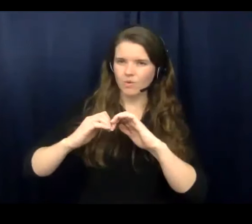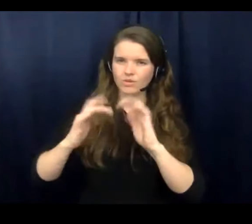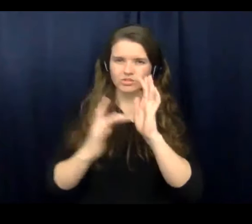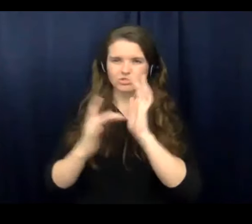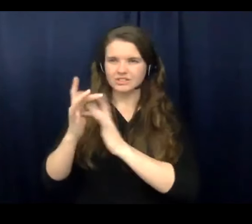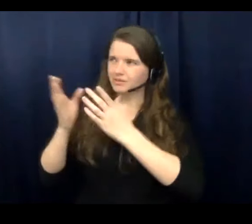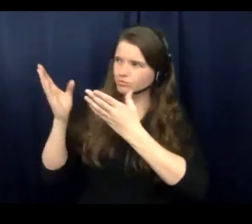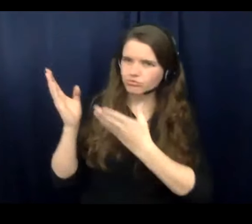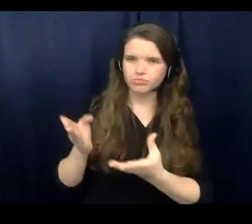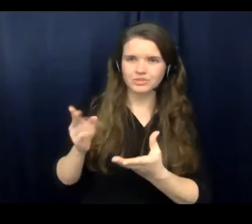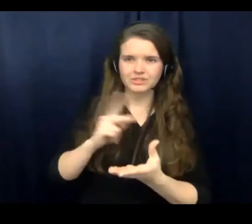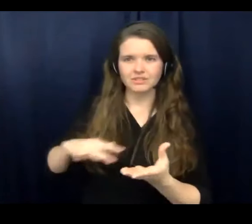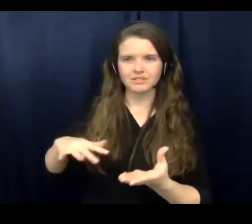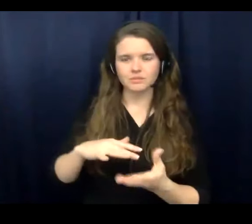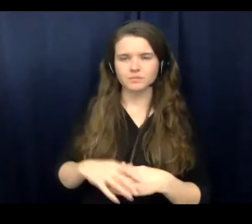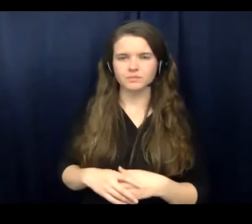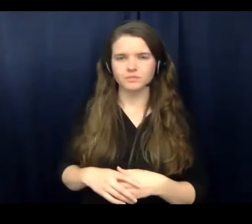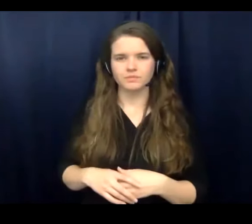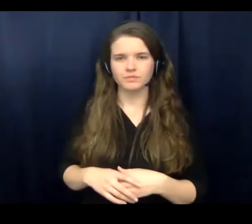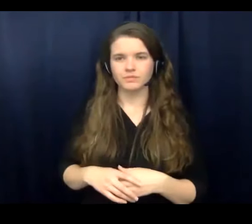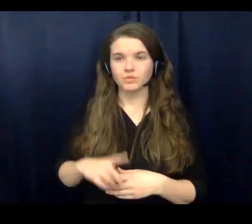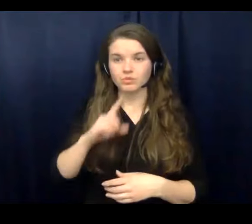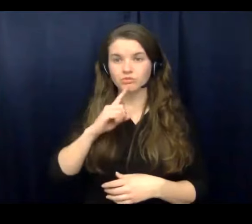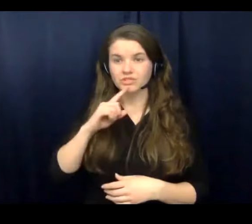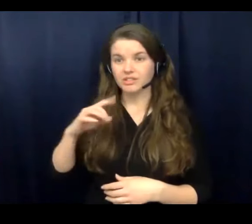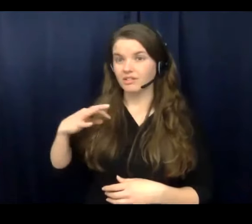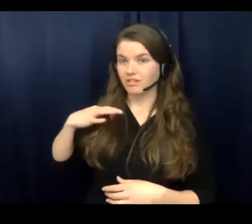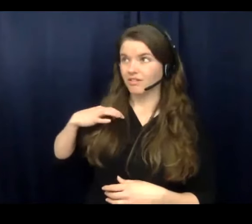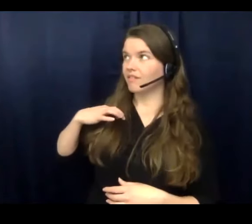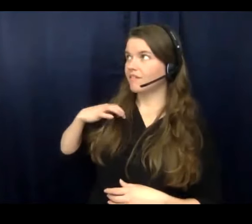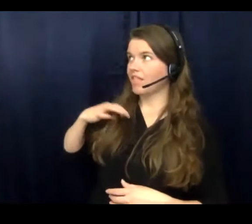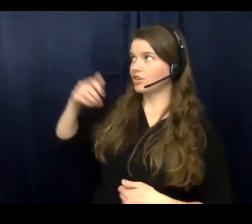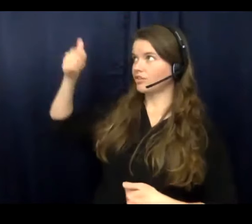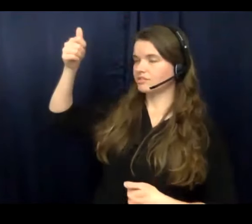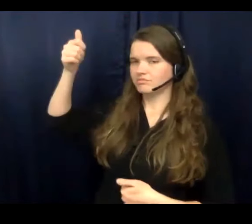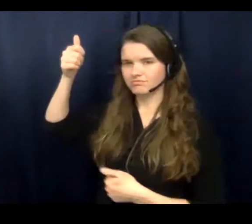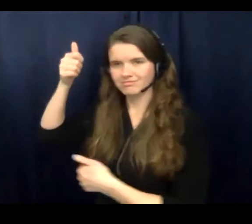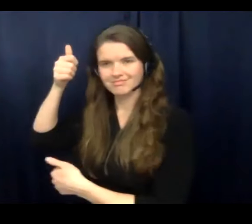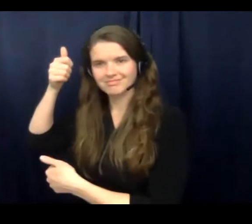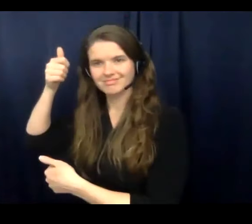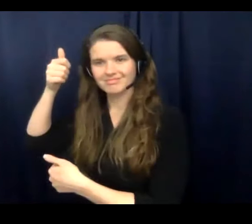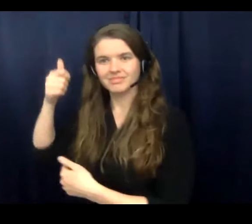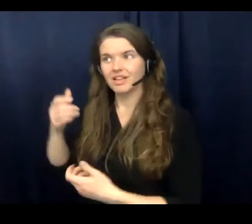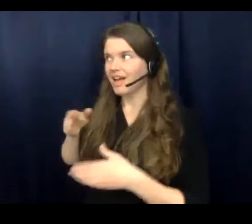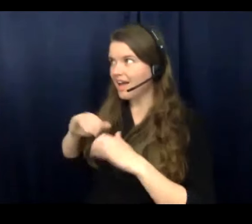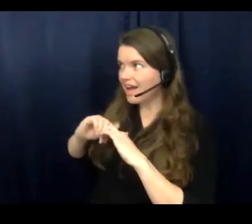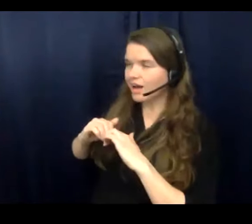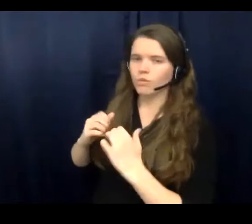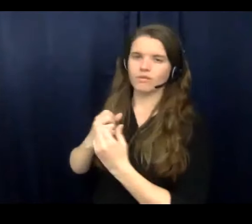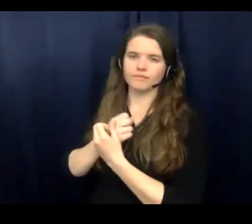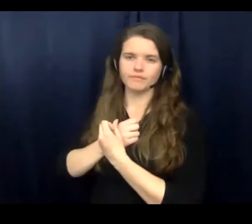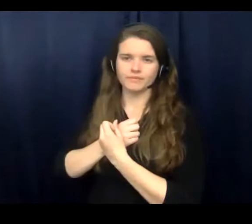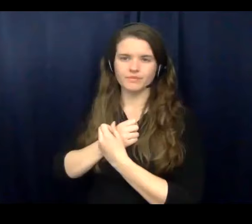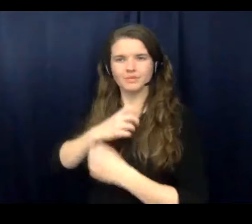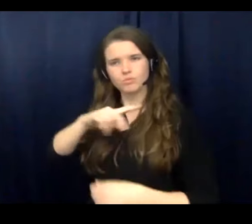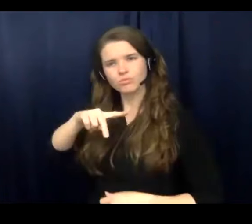kingdom. It was a voluntary surrender to the King of Kings, the King of the universe. And love was the method, and it was personal.